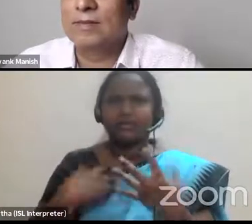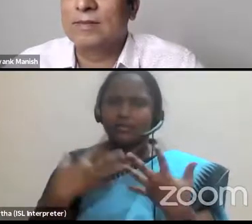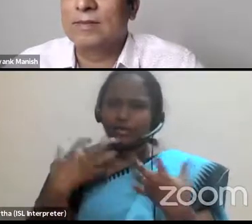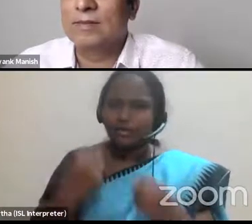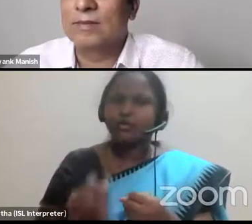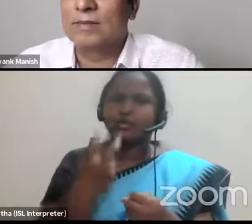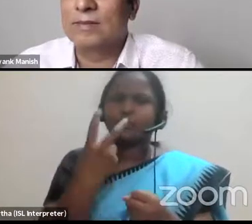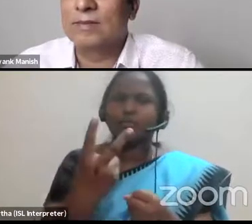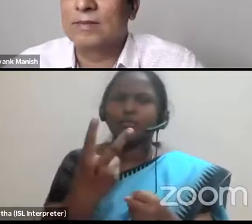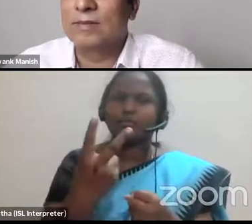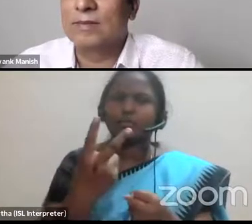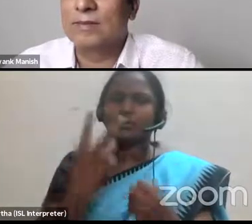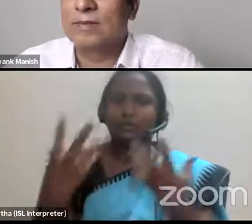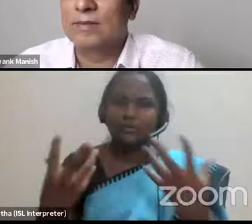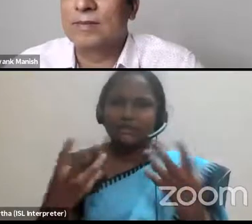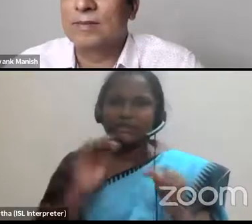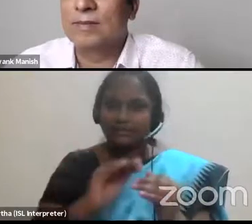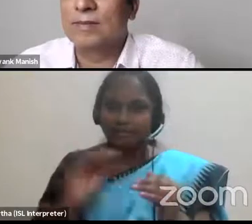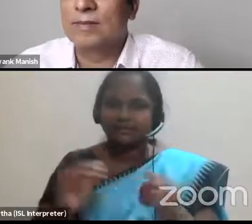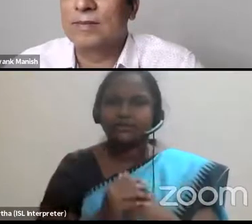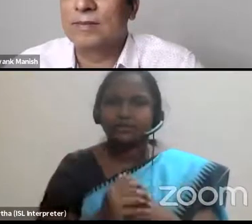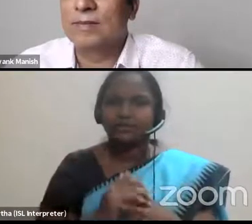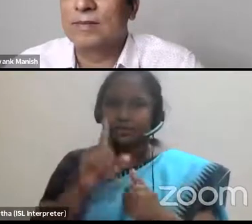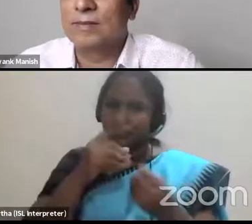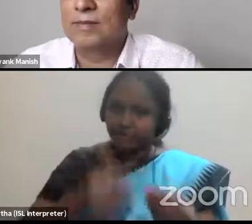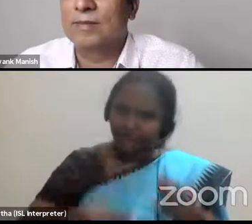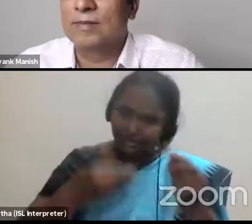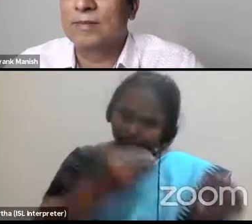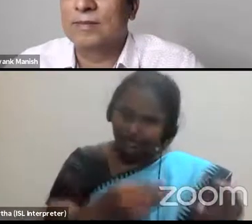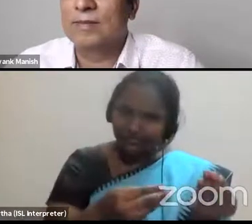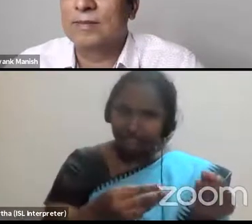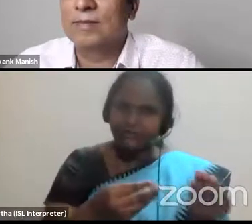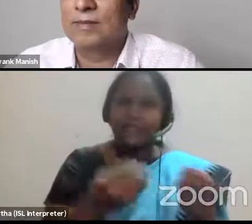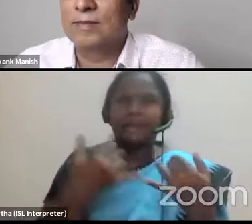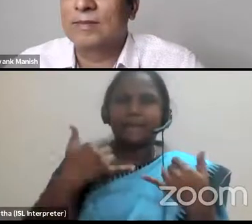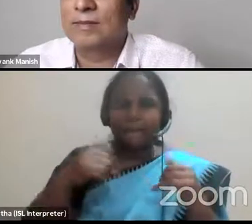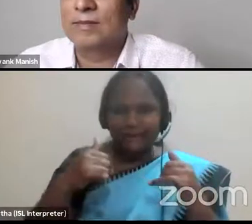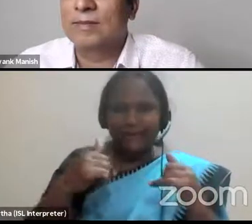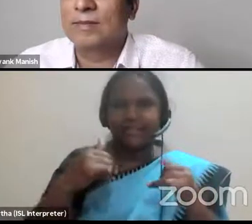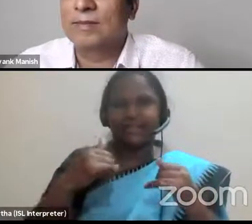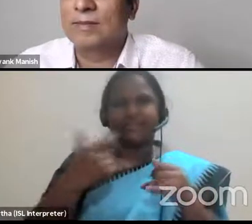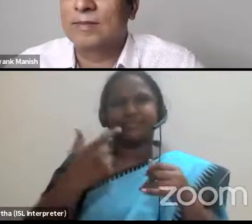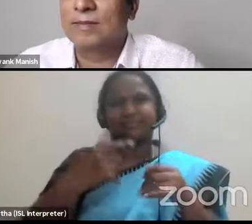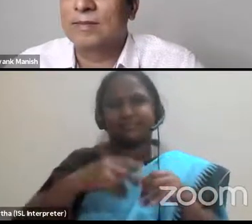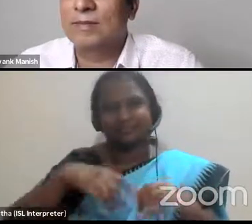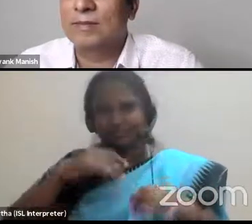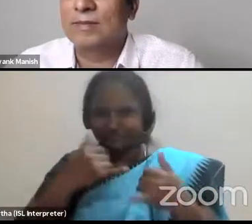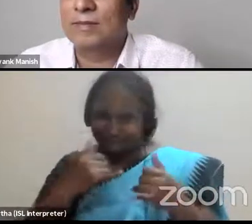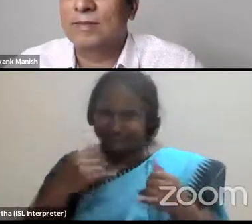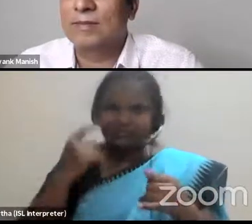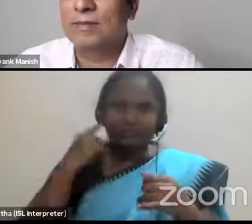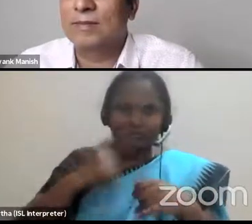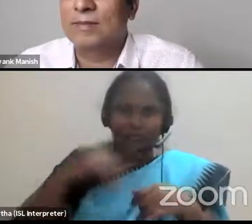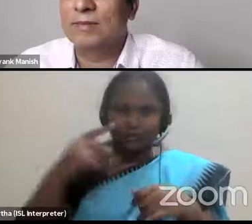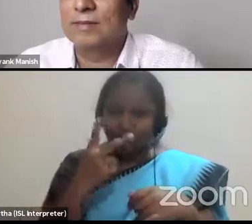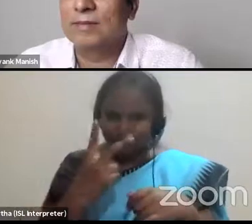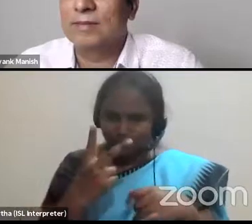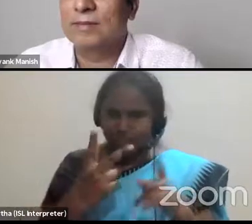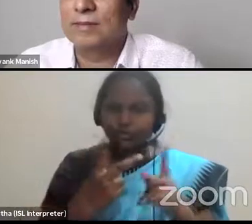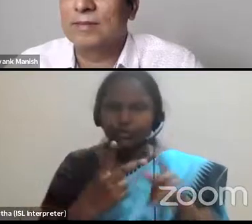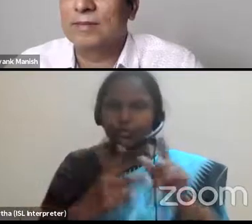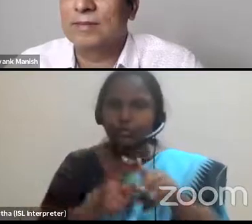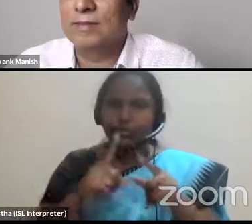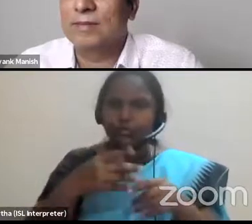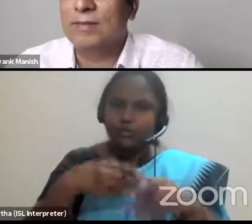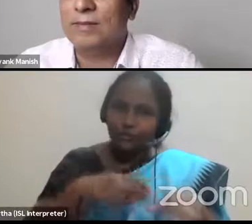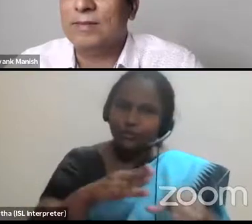2 bunch of kids. One were given, just a plain museum kind of tour, right? You just go and then,